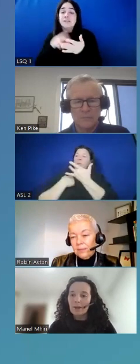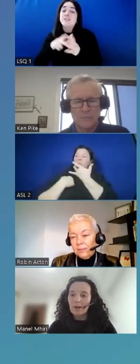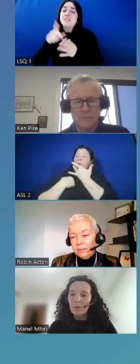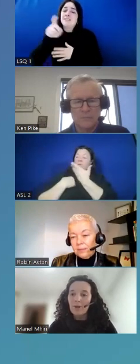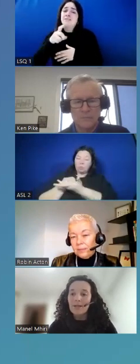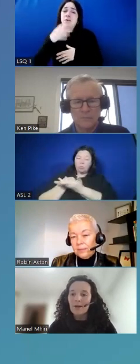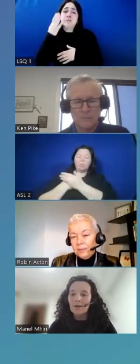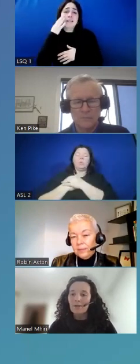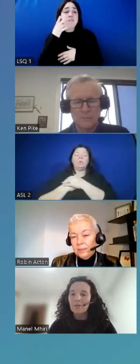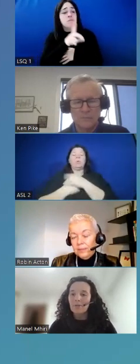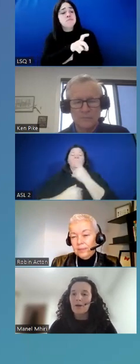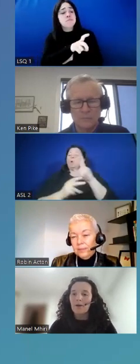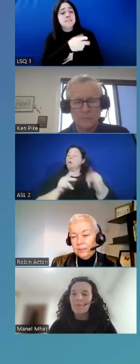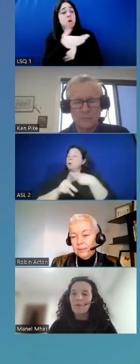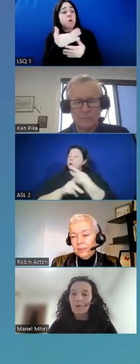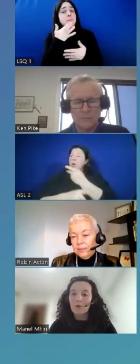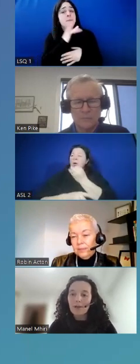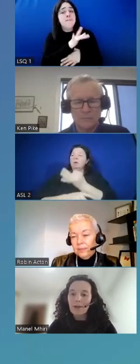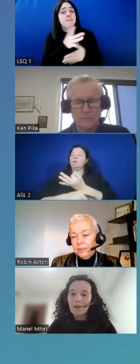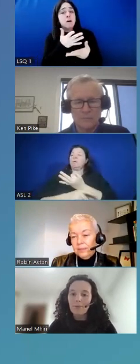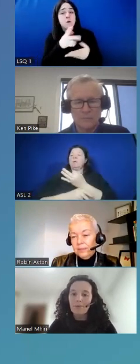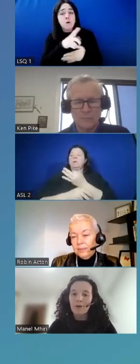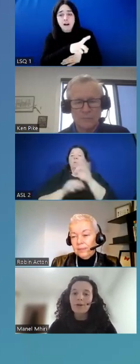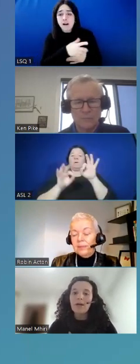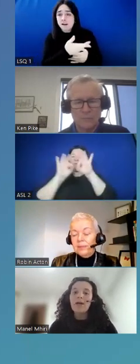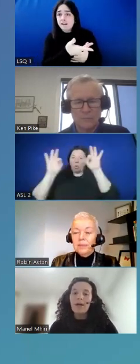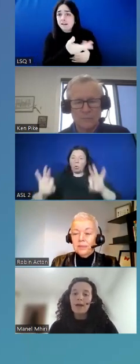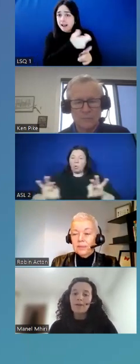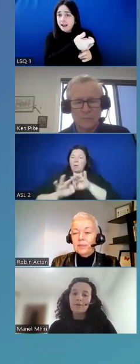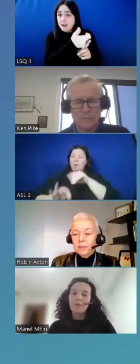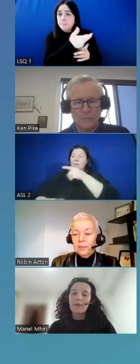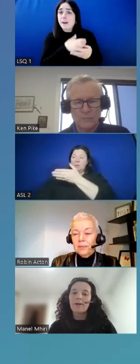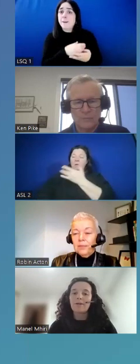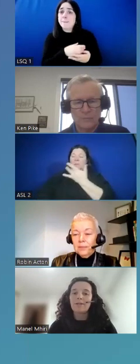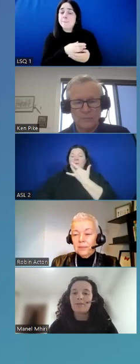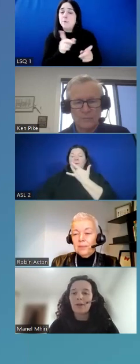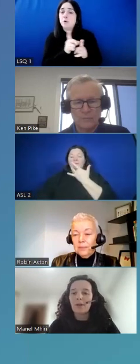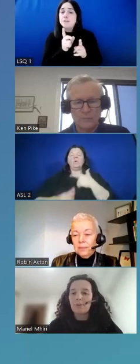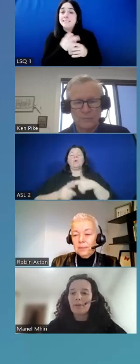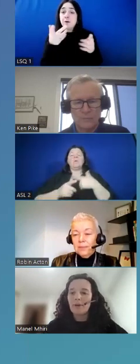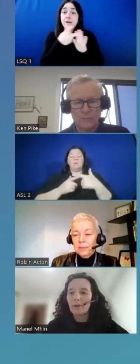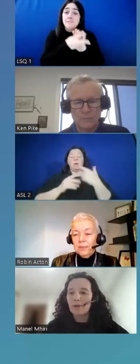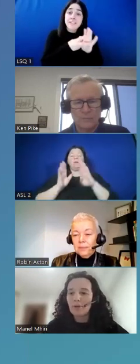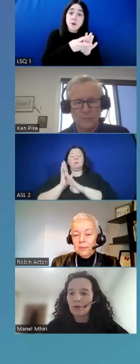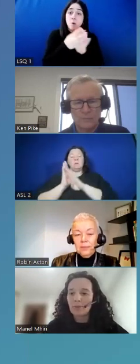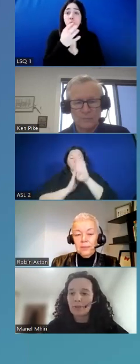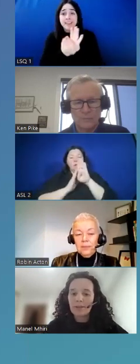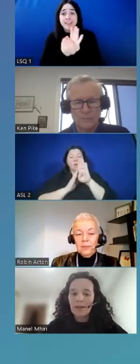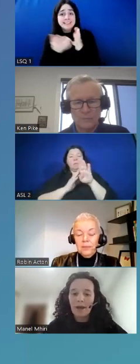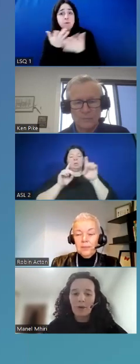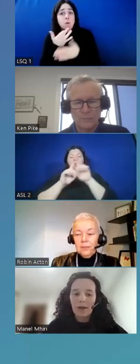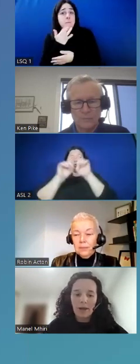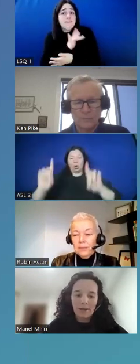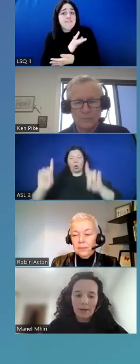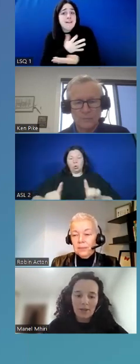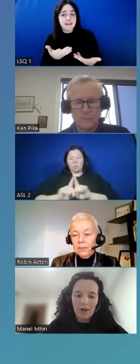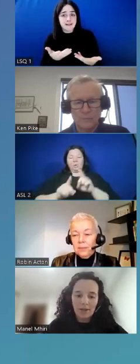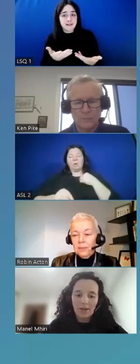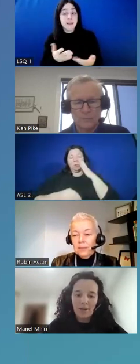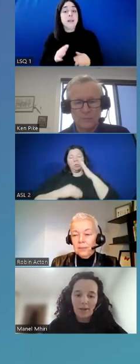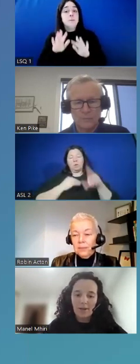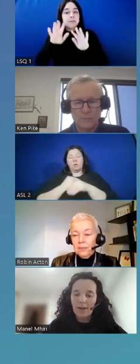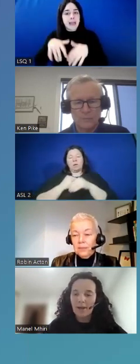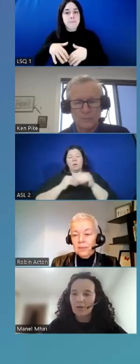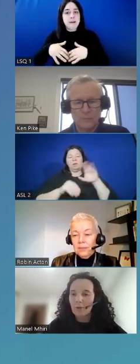what kind of format they prefer, and from there develop the documents. I will add in the